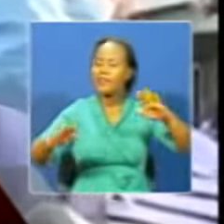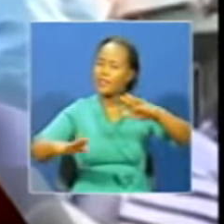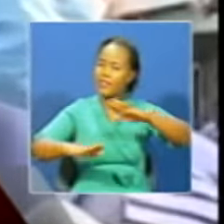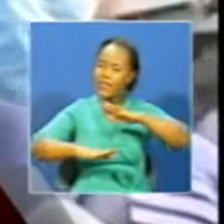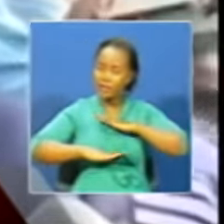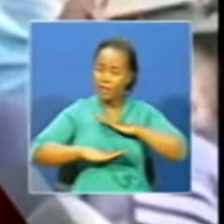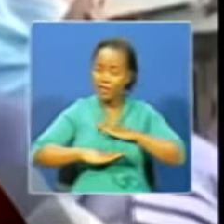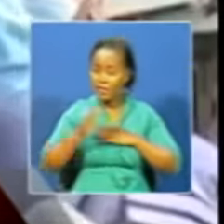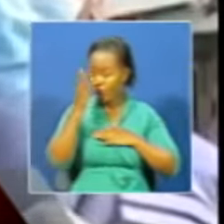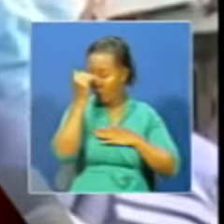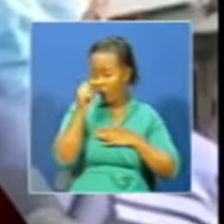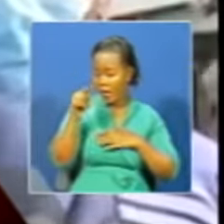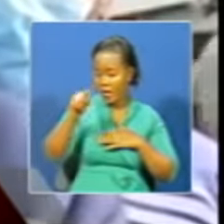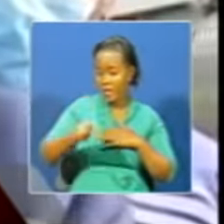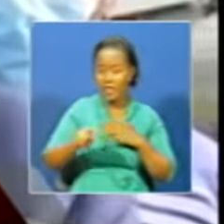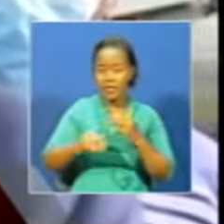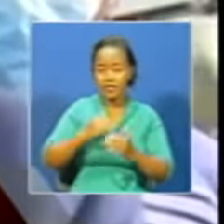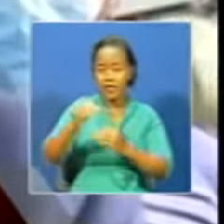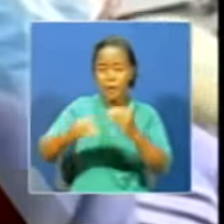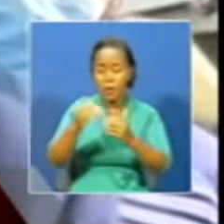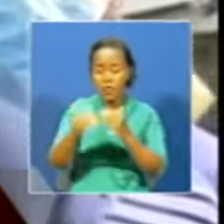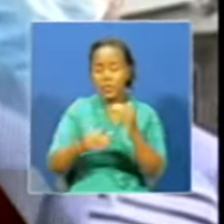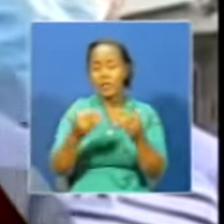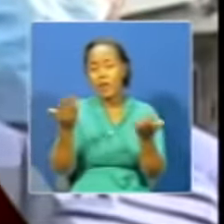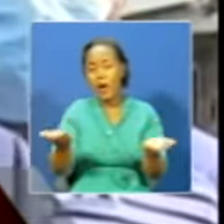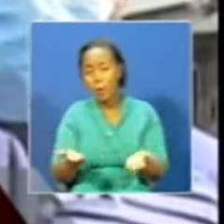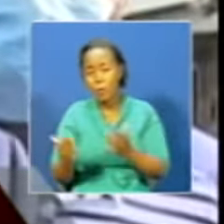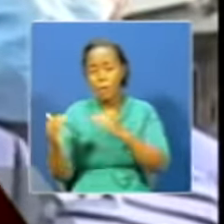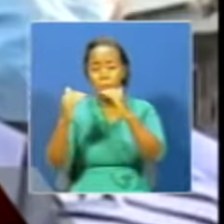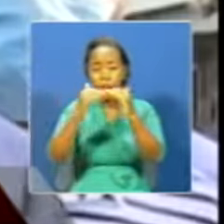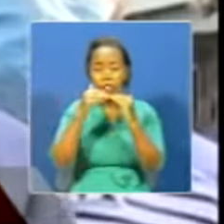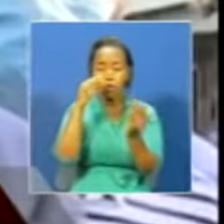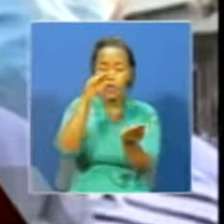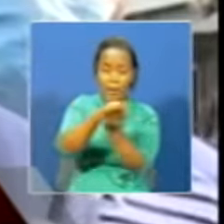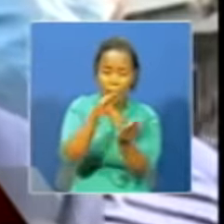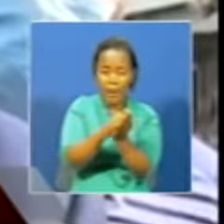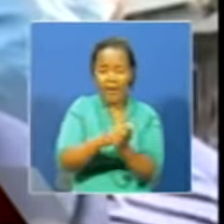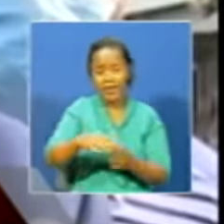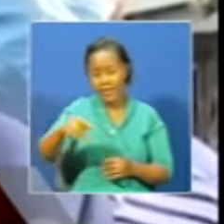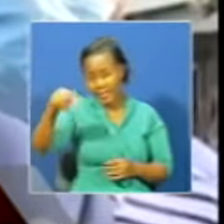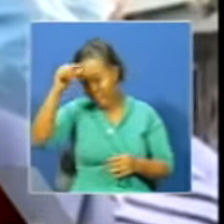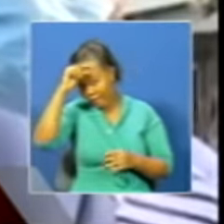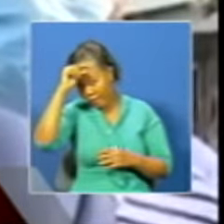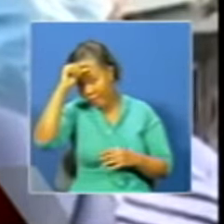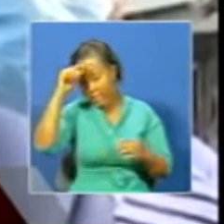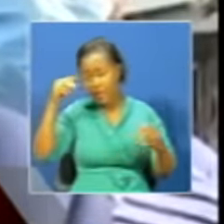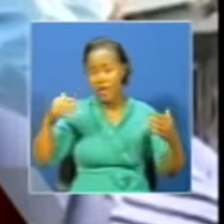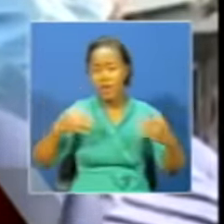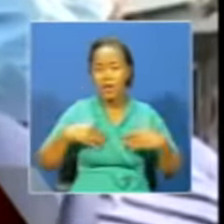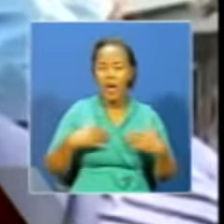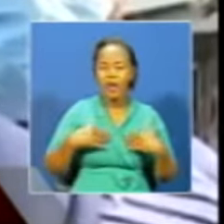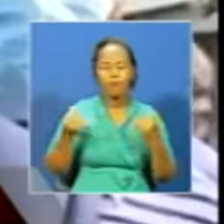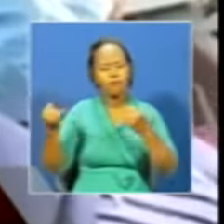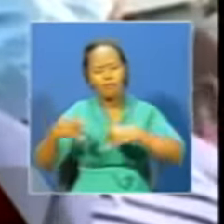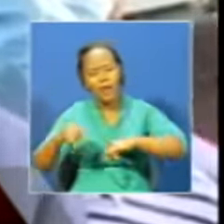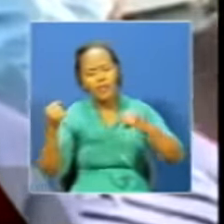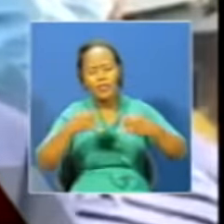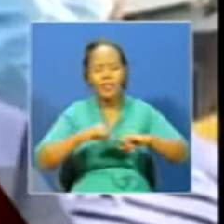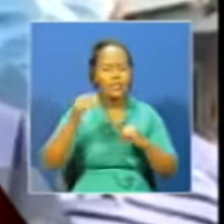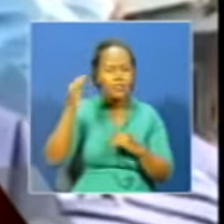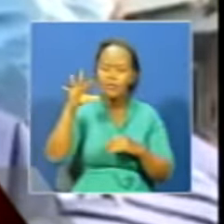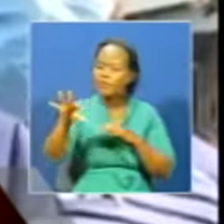which Equity Bank and the government have gone about identifying the children.